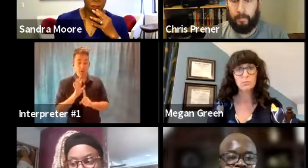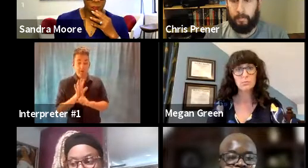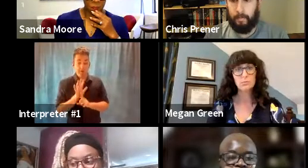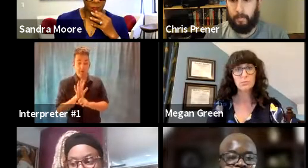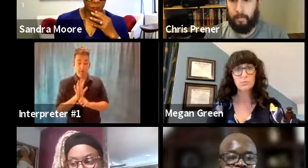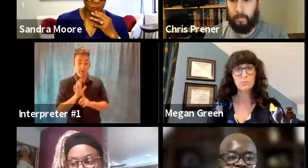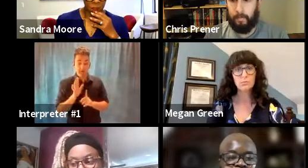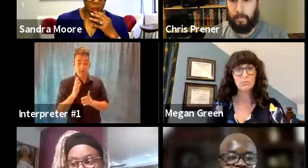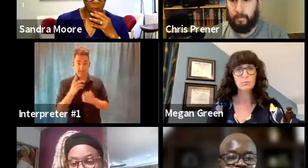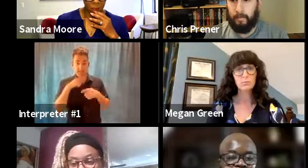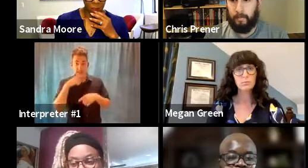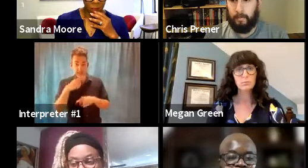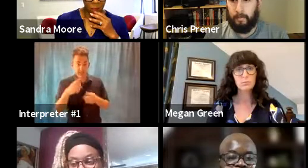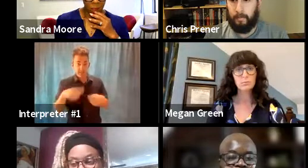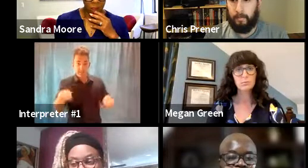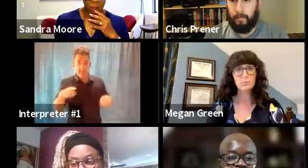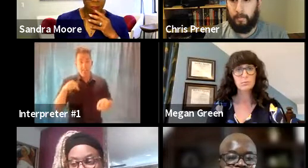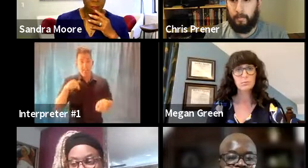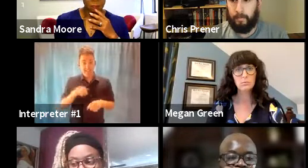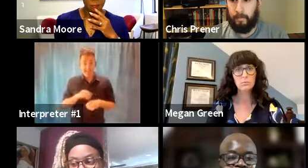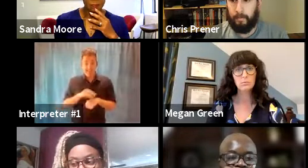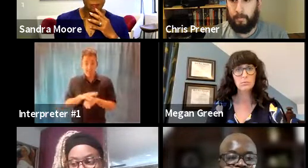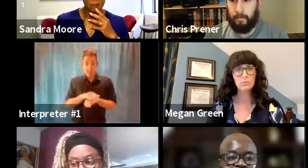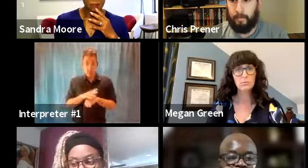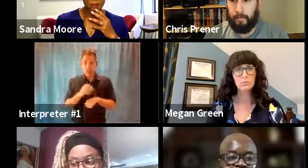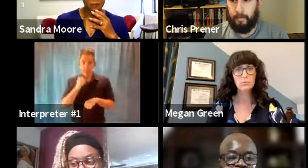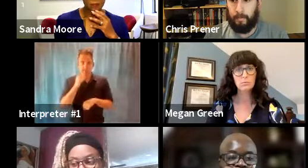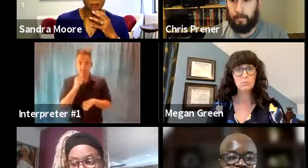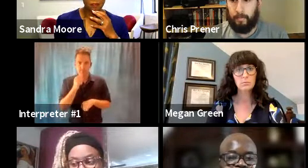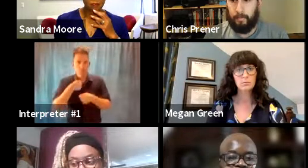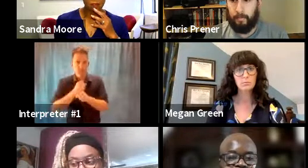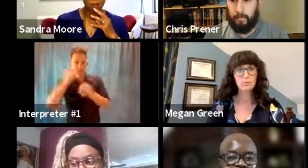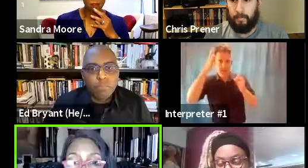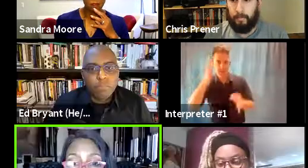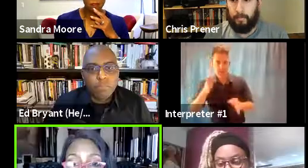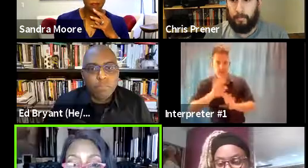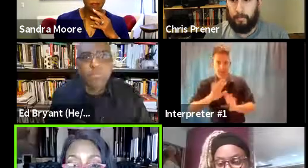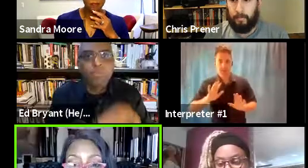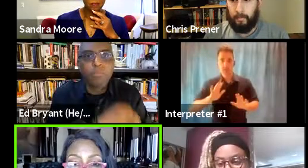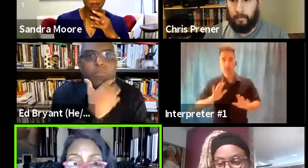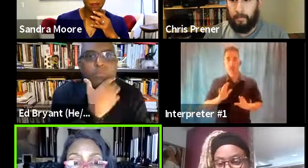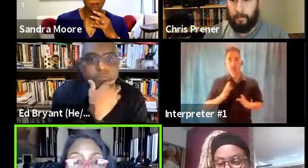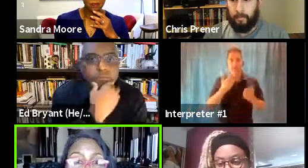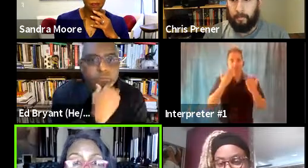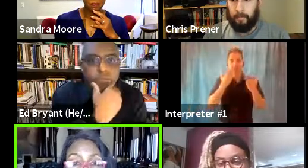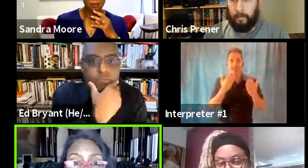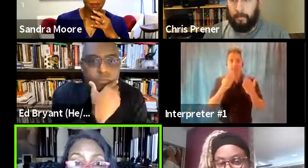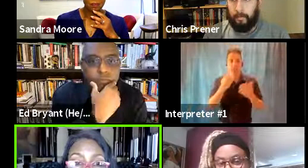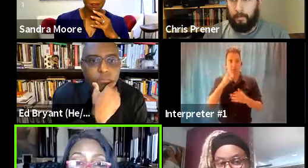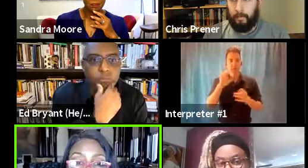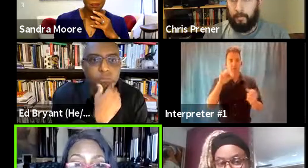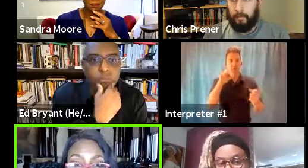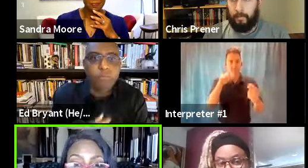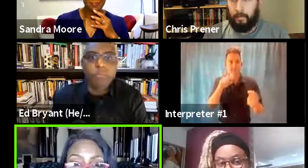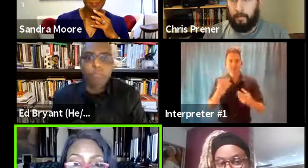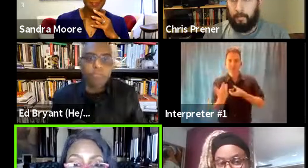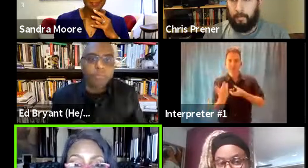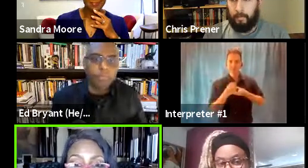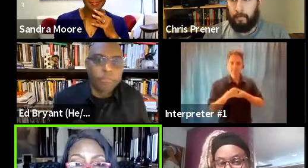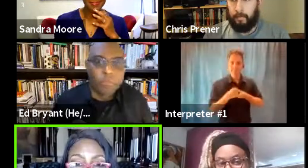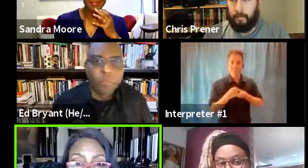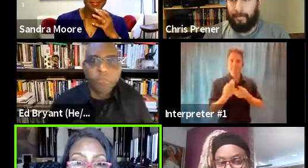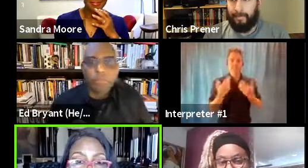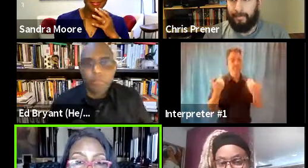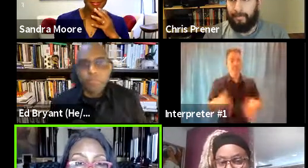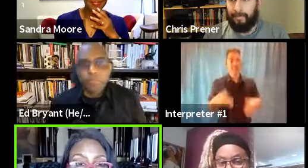body. Once again, I am grateful for your engagement. Thank you for attending, and we're just getting